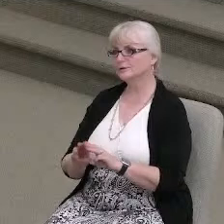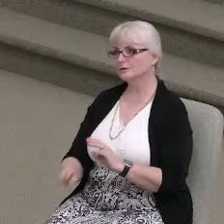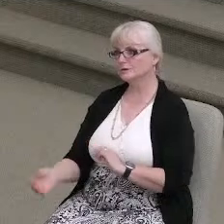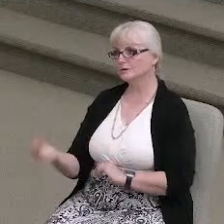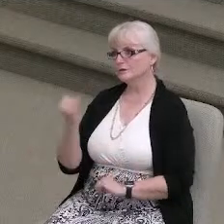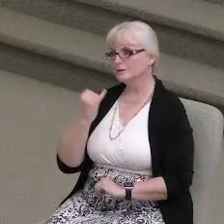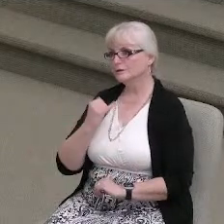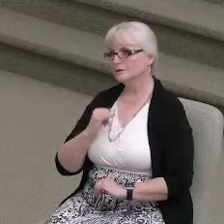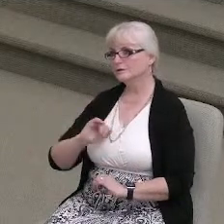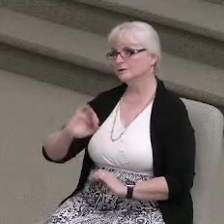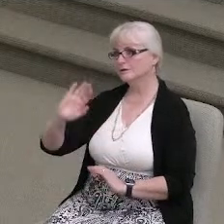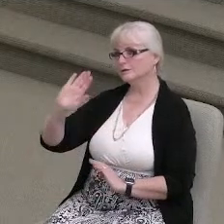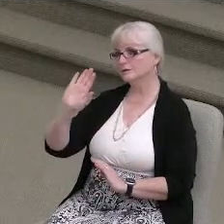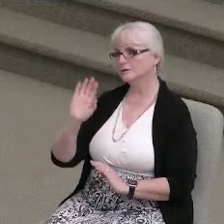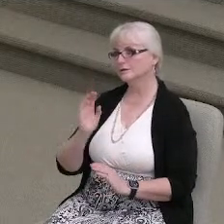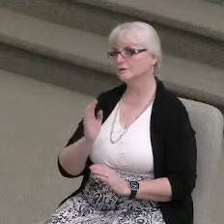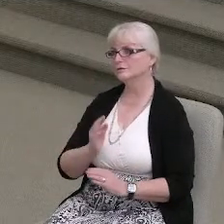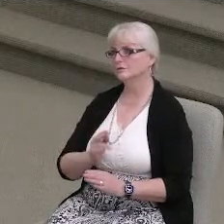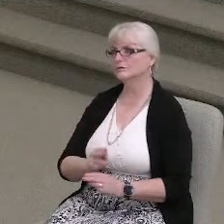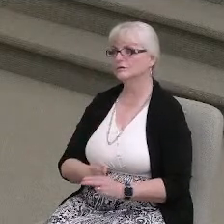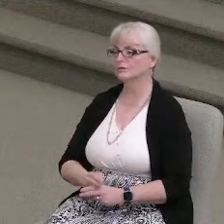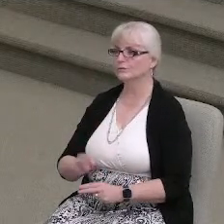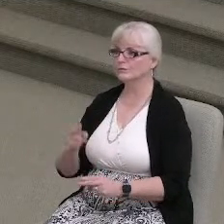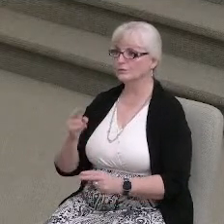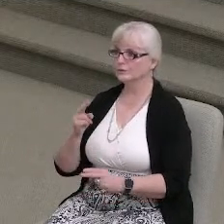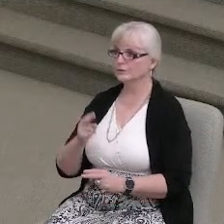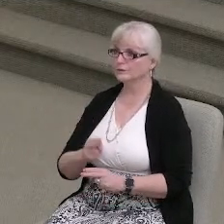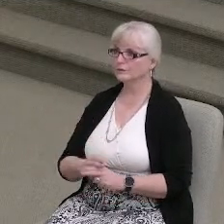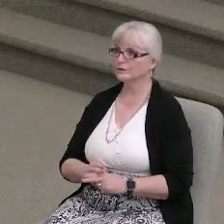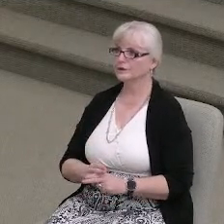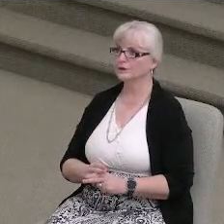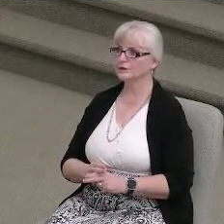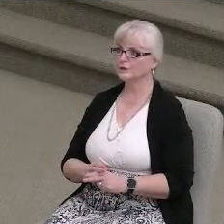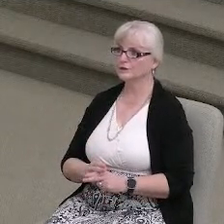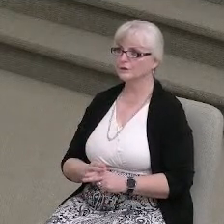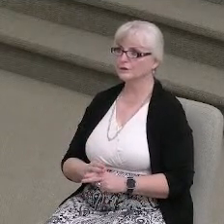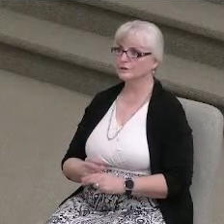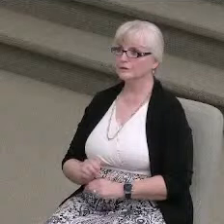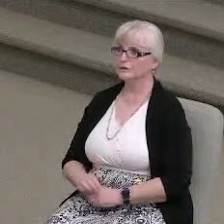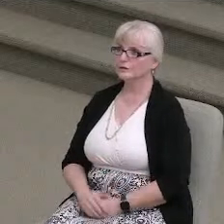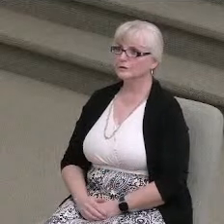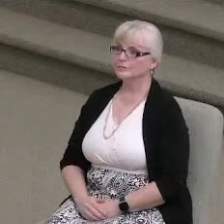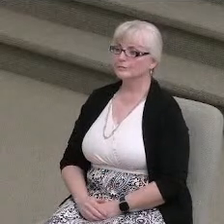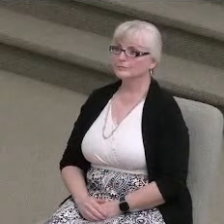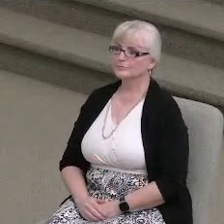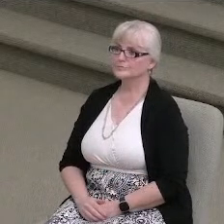cup. You are my all in